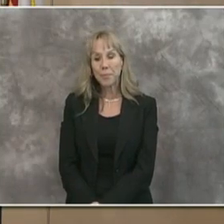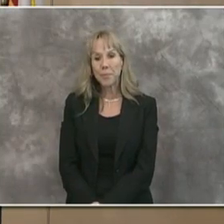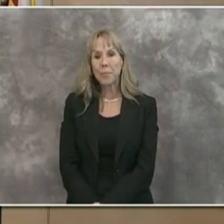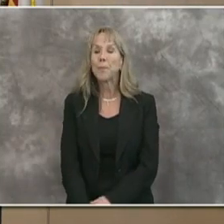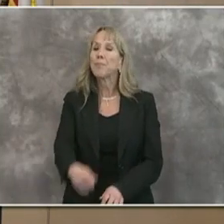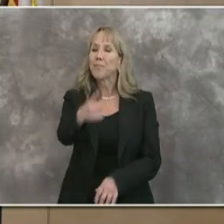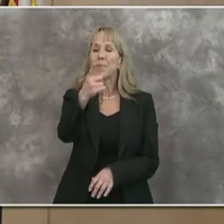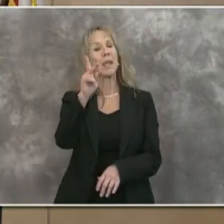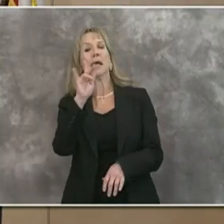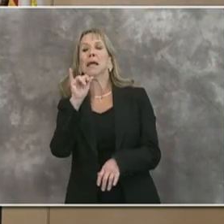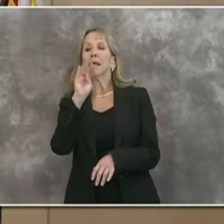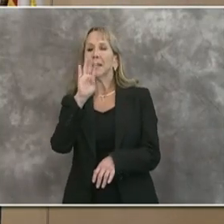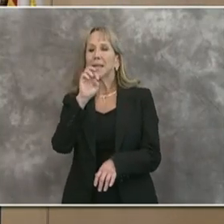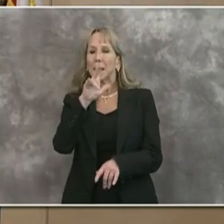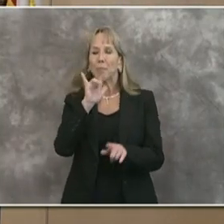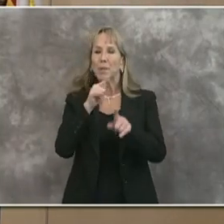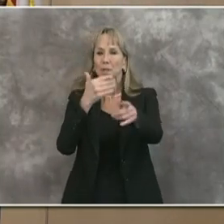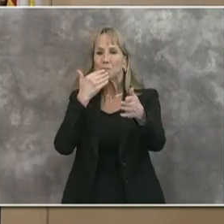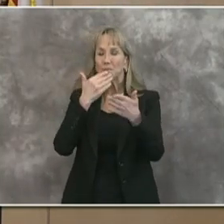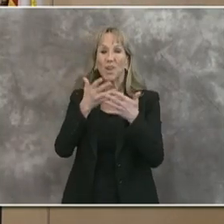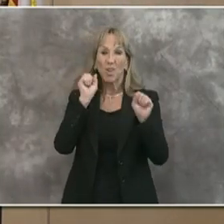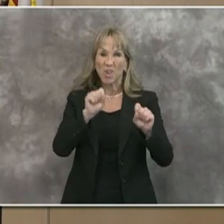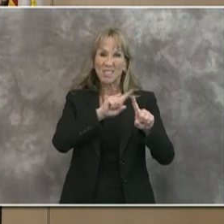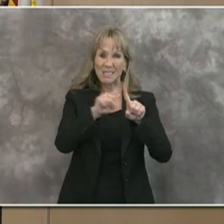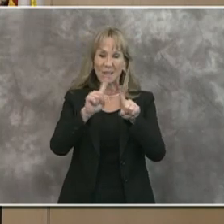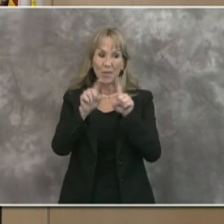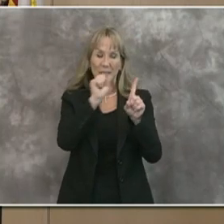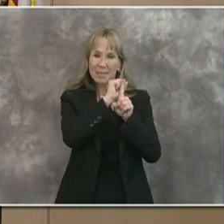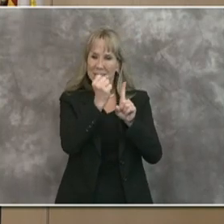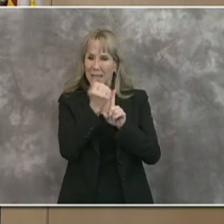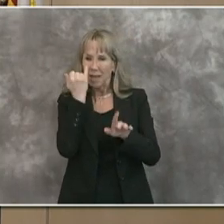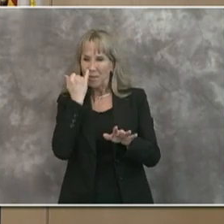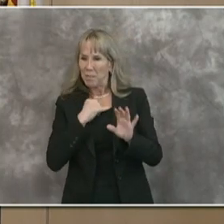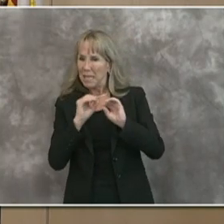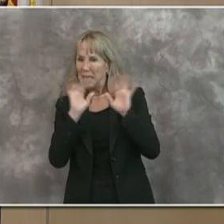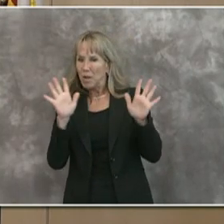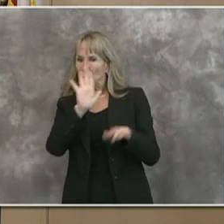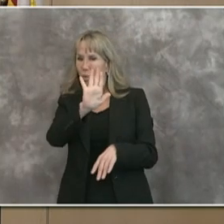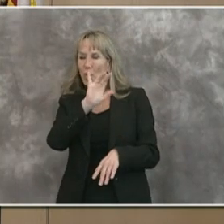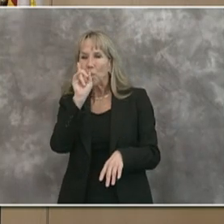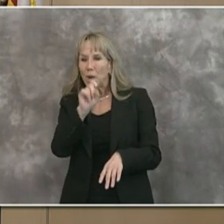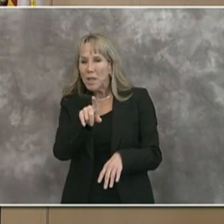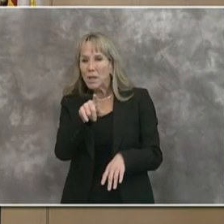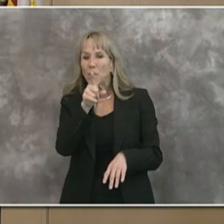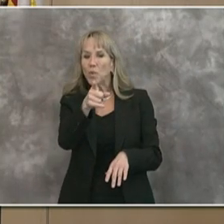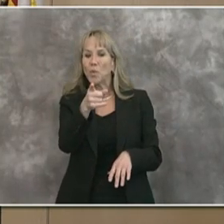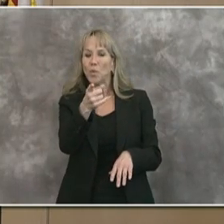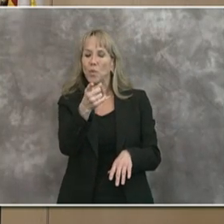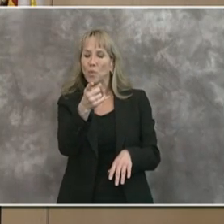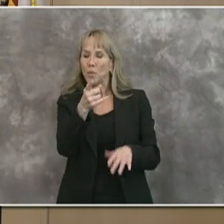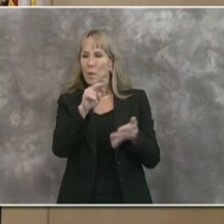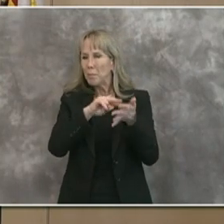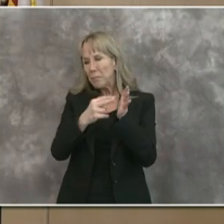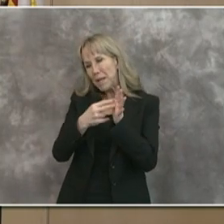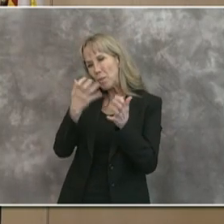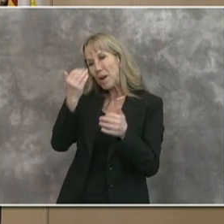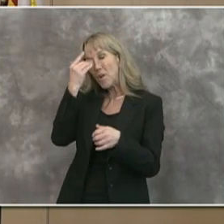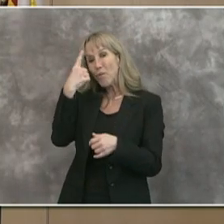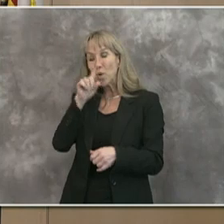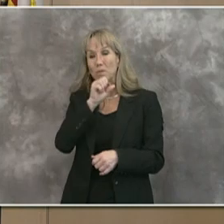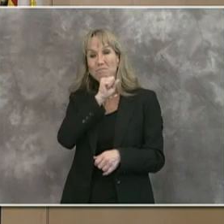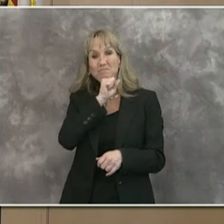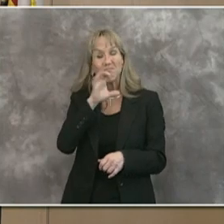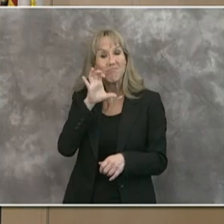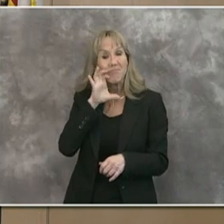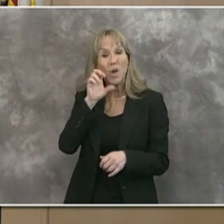So Kimberly, that could be several scenarios. If I understand your question, you're asking for those elderly